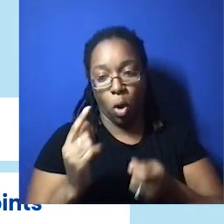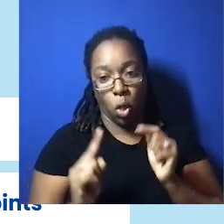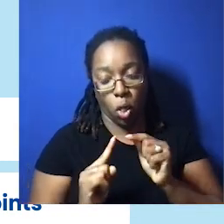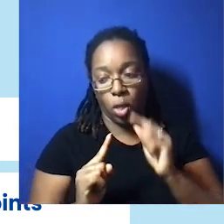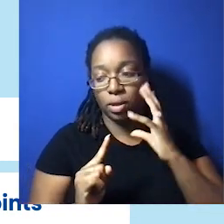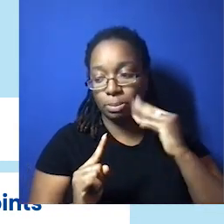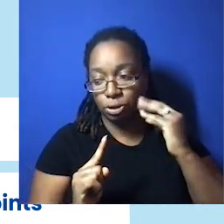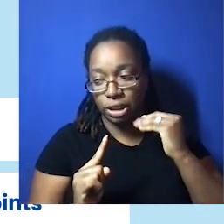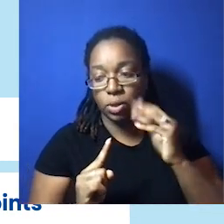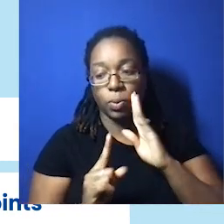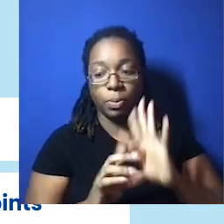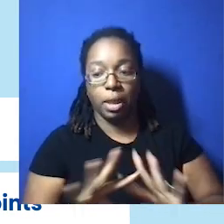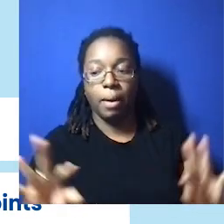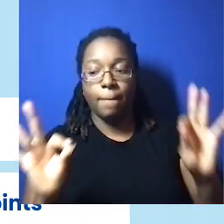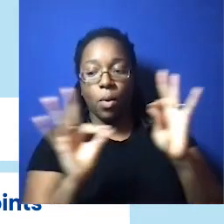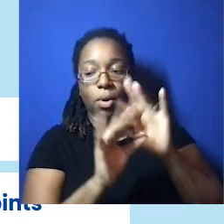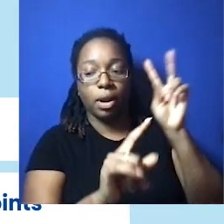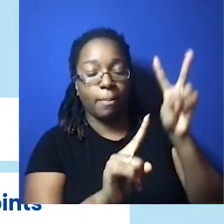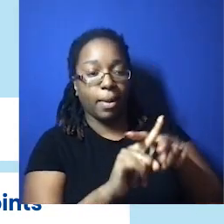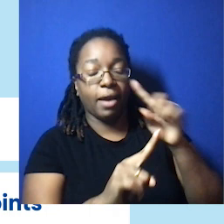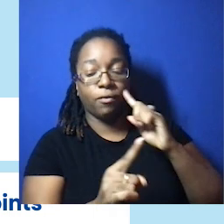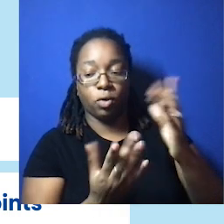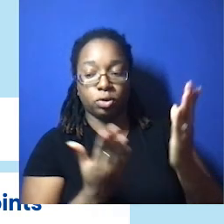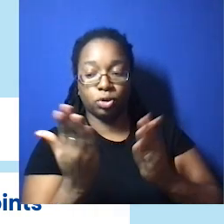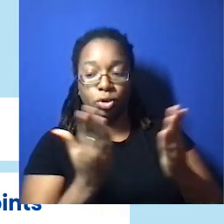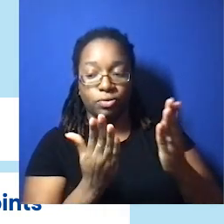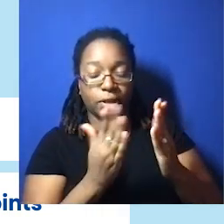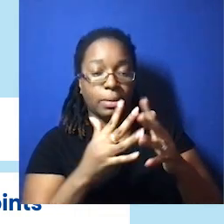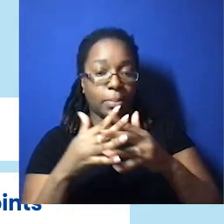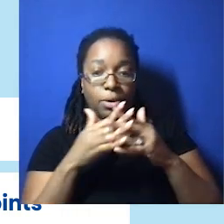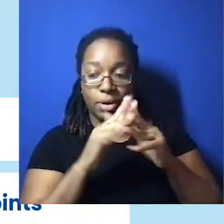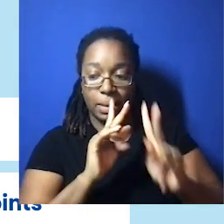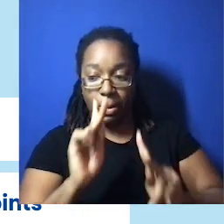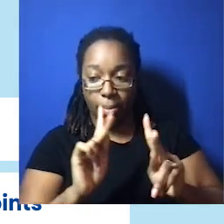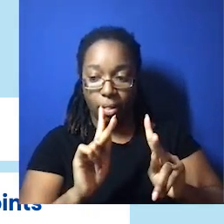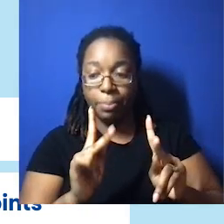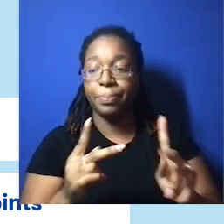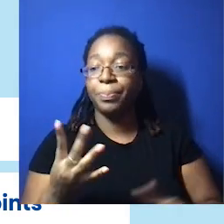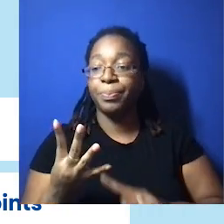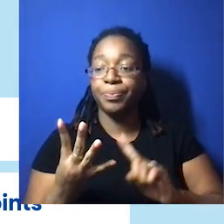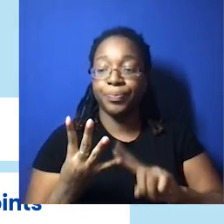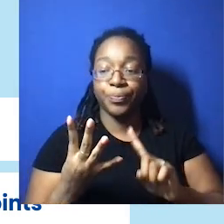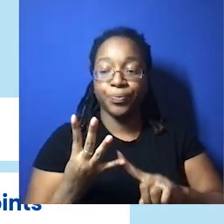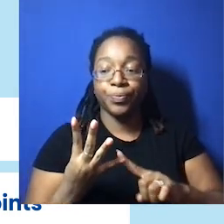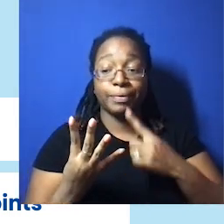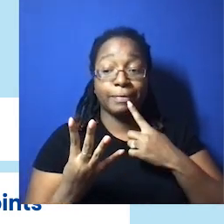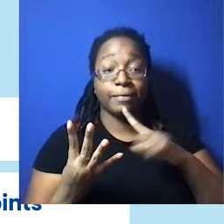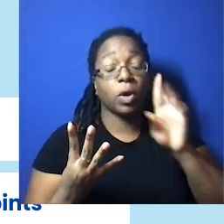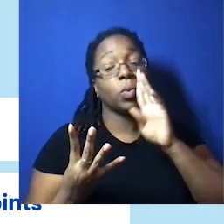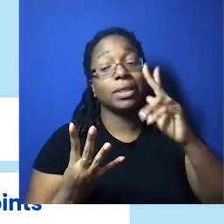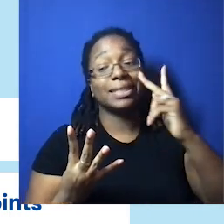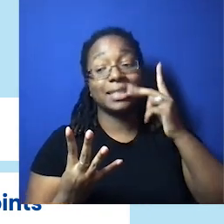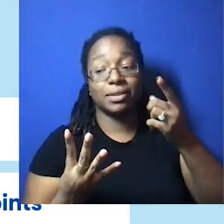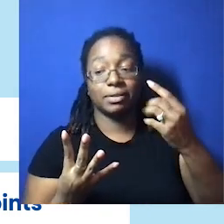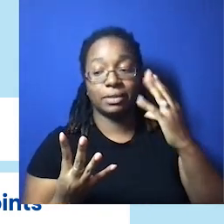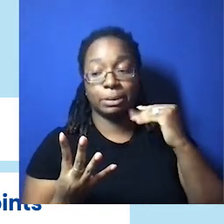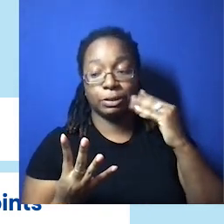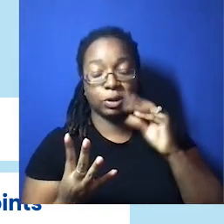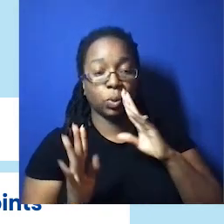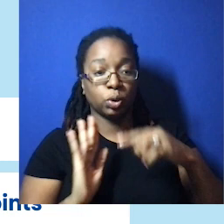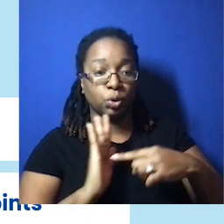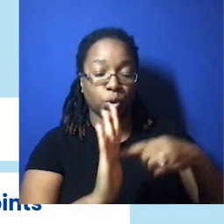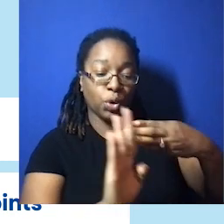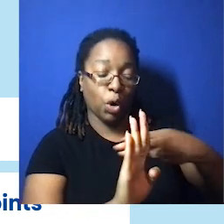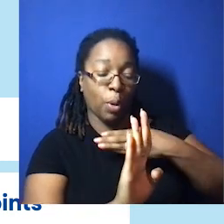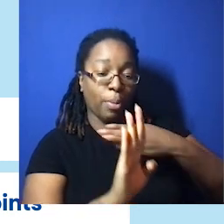are relevant and applicable to serving the American people. And then finally, we're looking to see that you have experiences that show